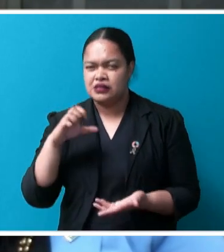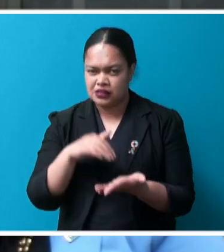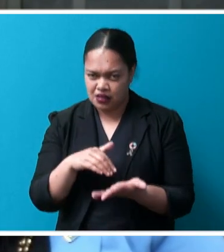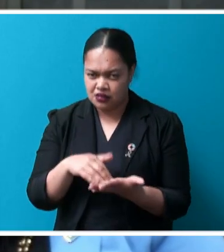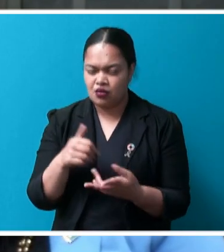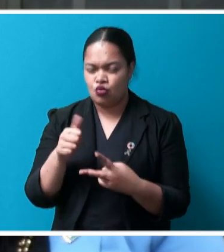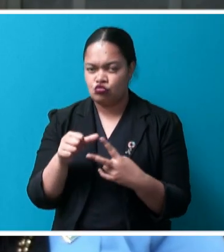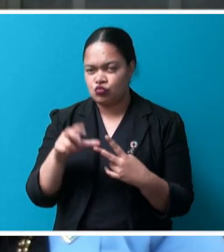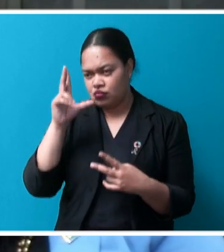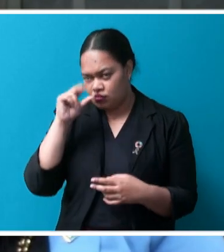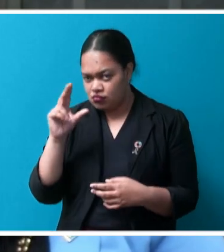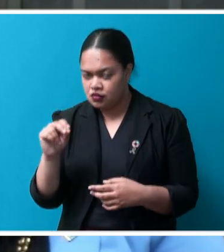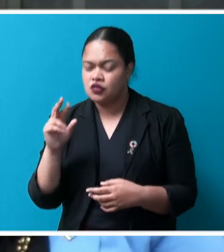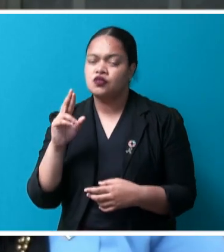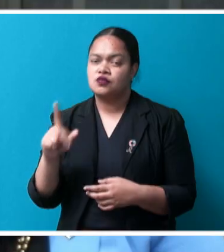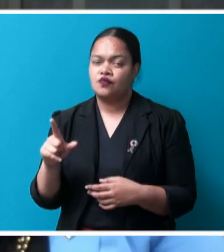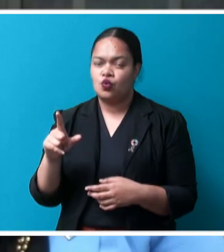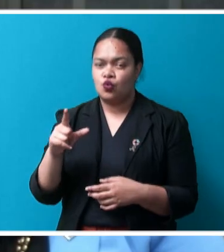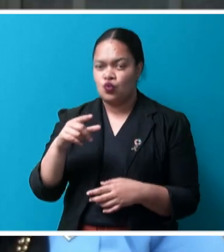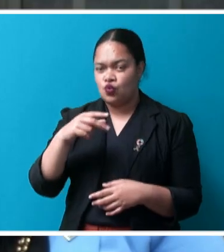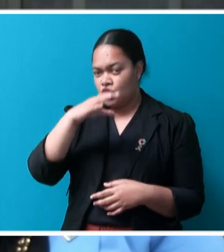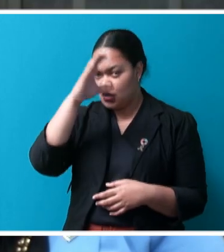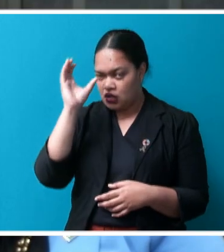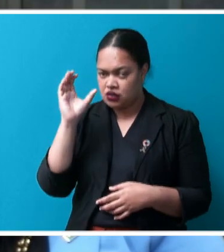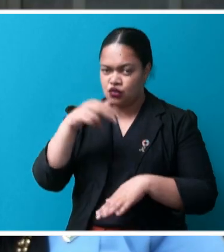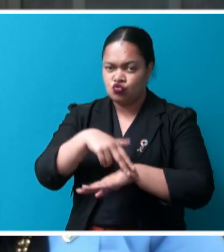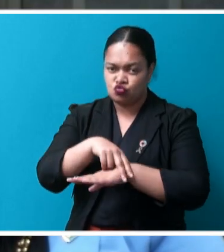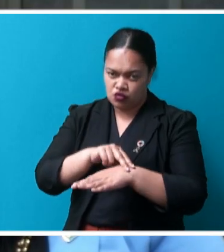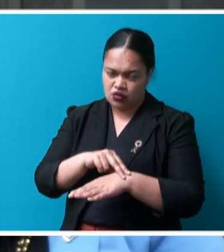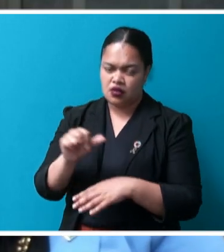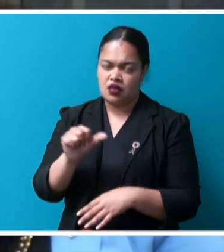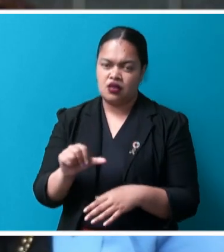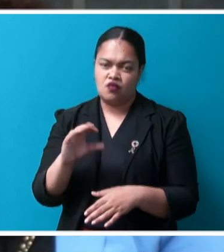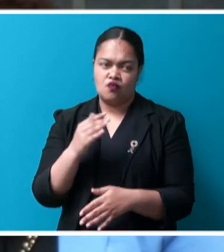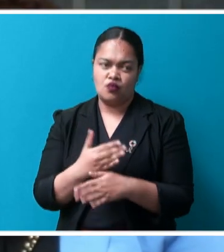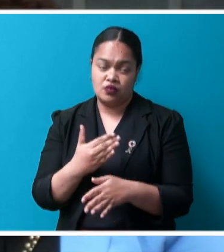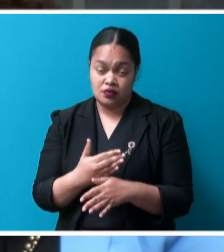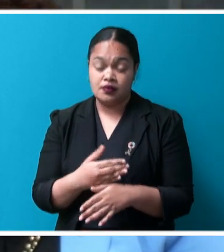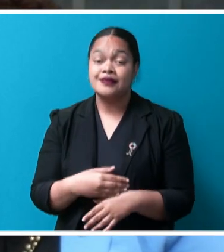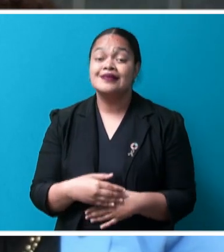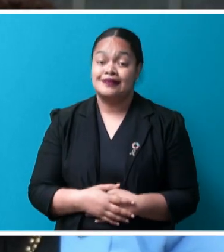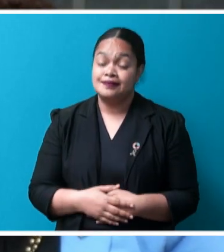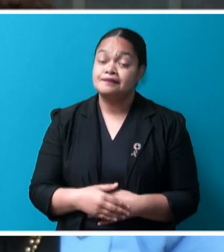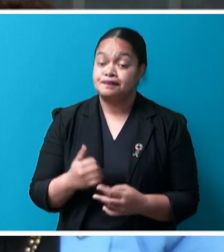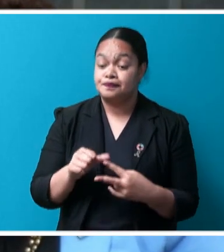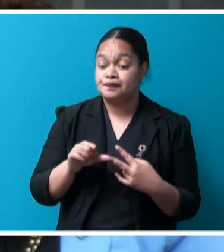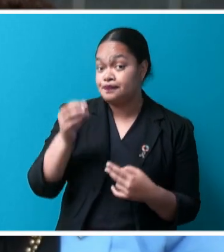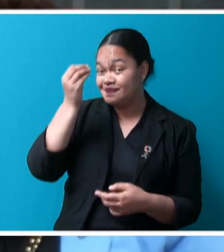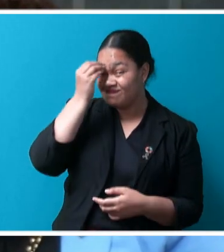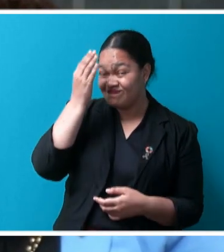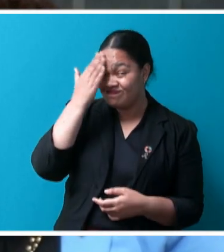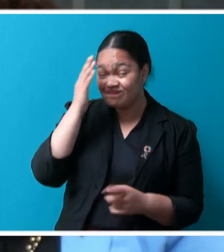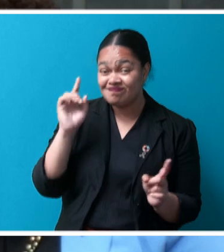nurses and the doctor, together with the area of work. So again, that has to be taken into consideration, is